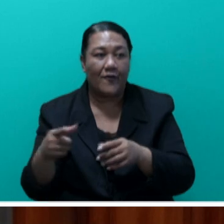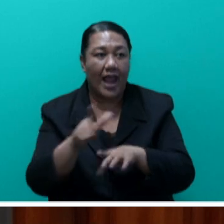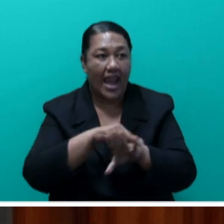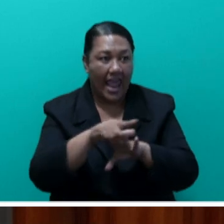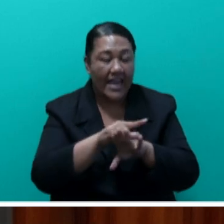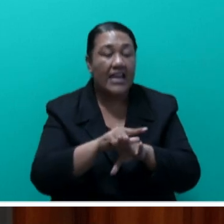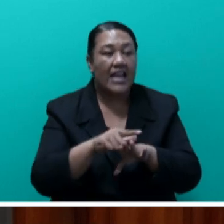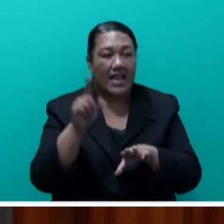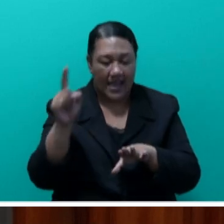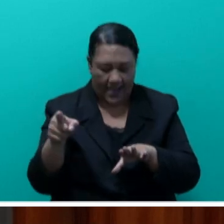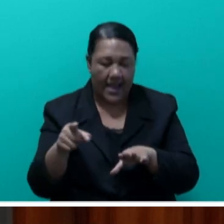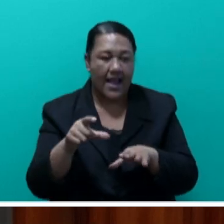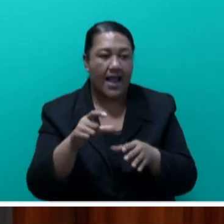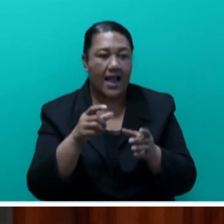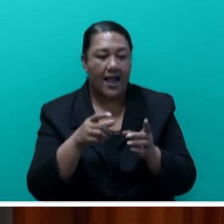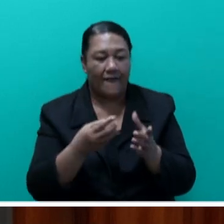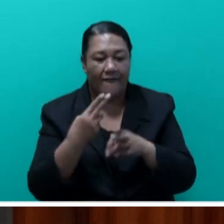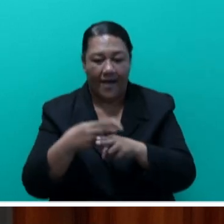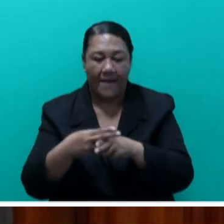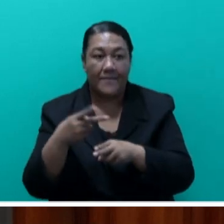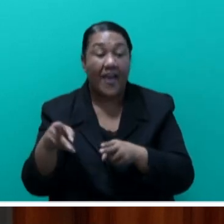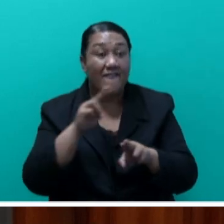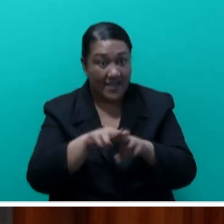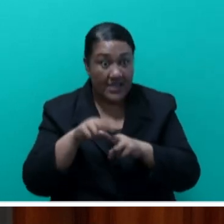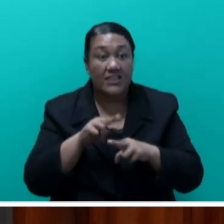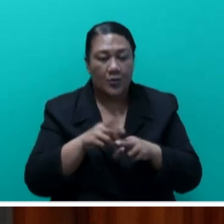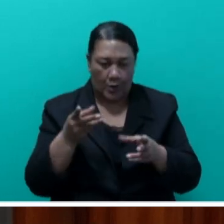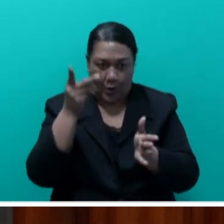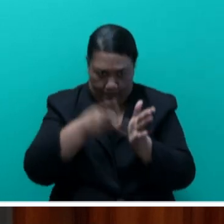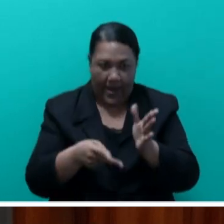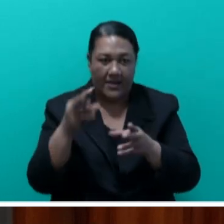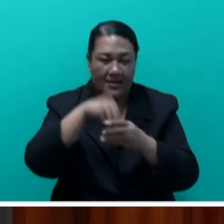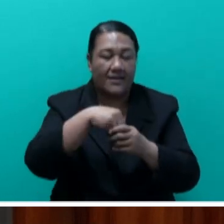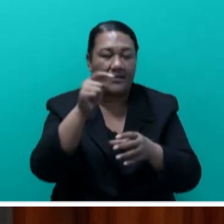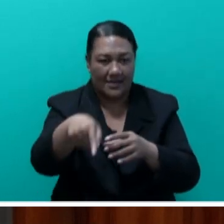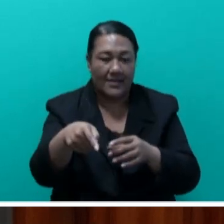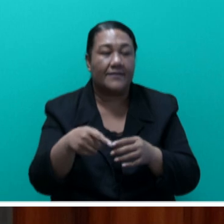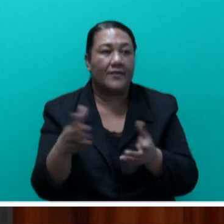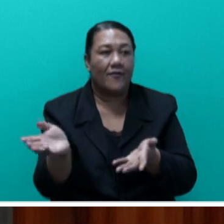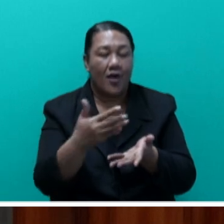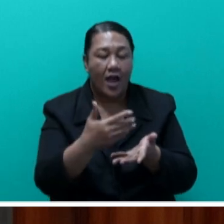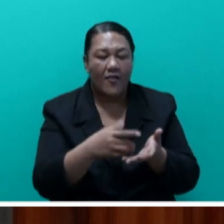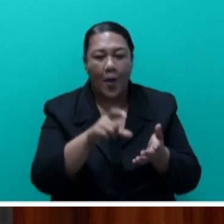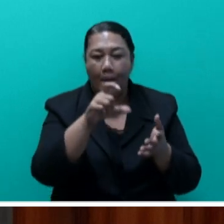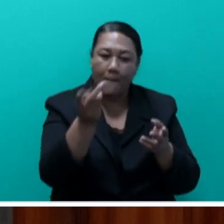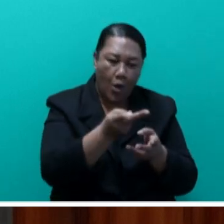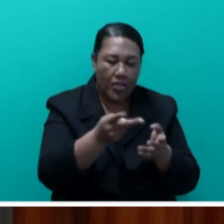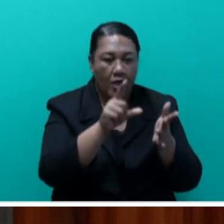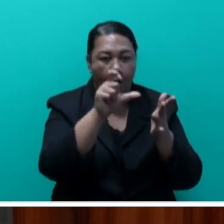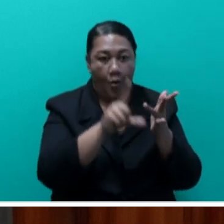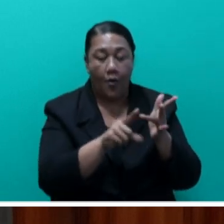European Union support. Fiji was also part of this development, conducting fry collection and pond culture in